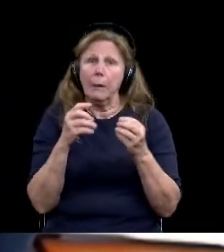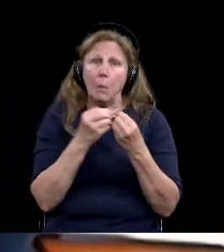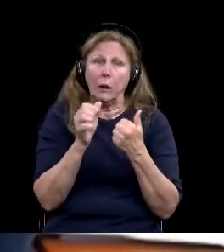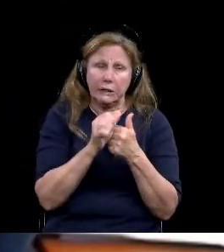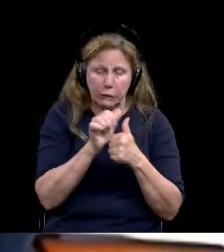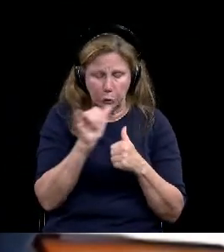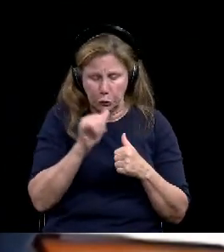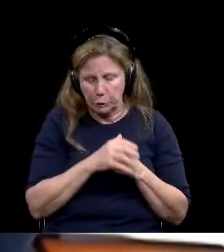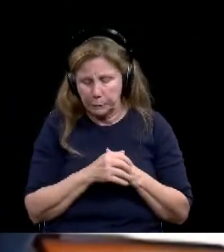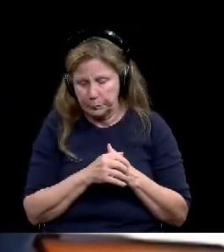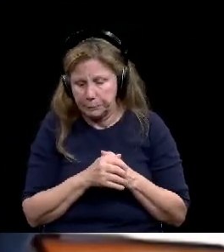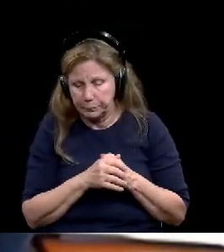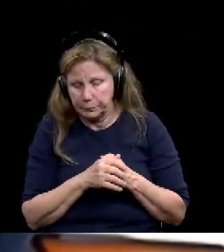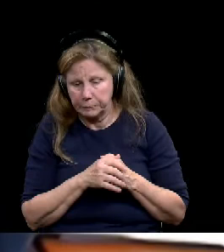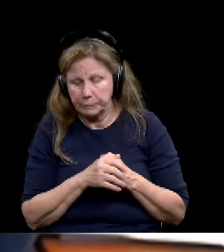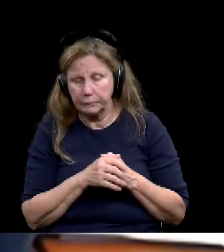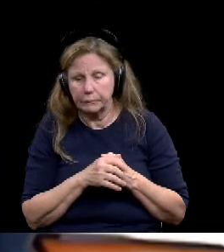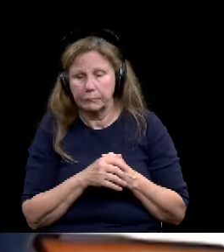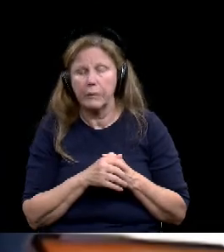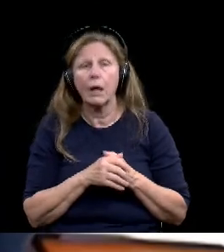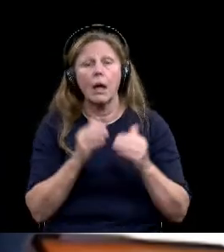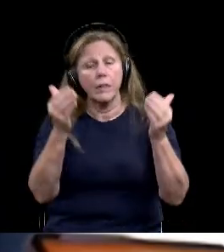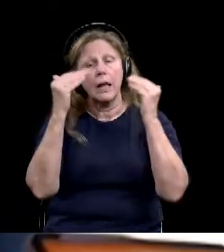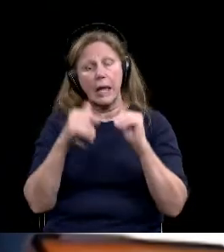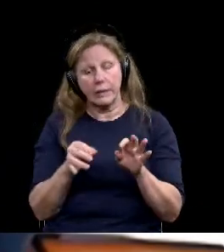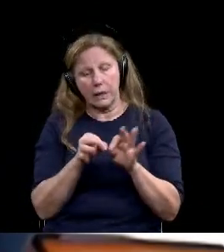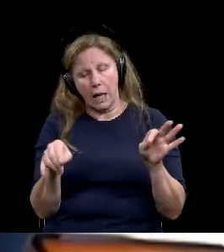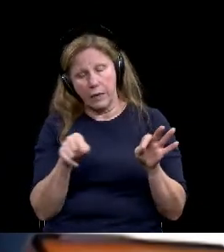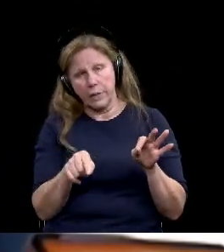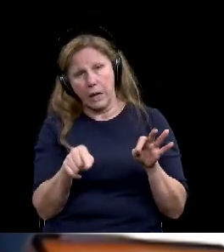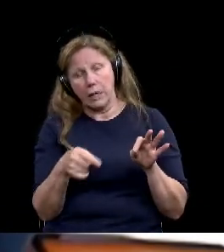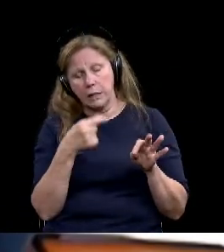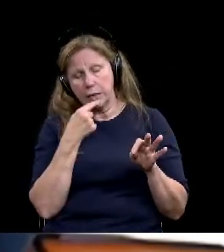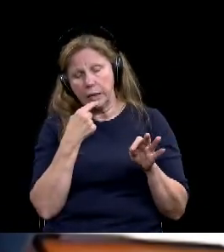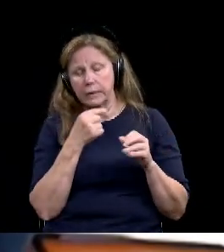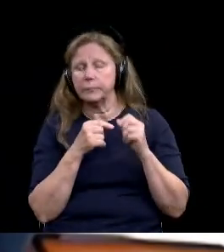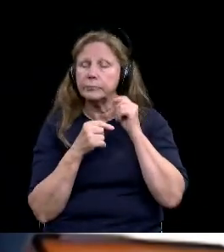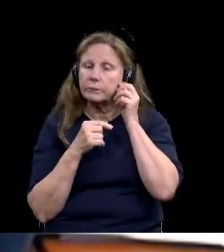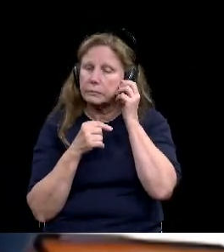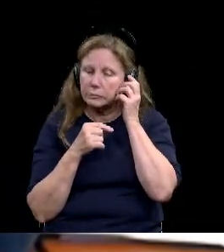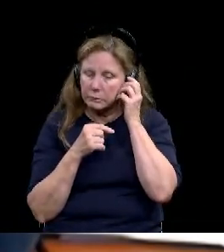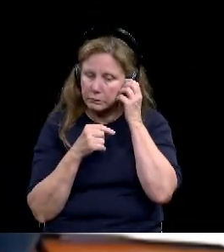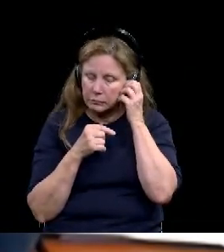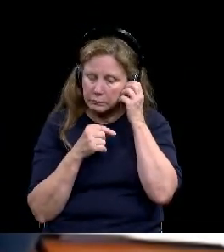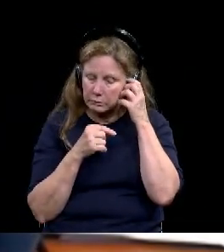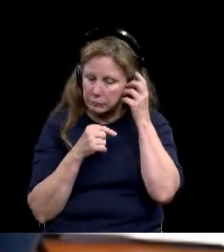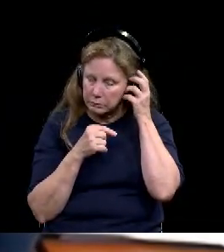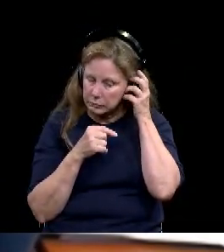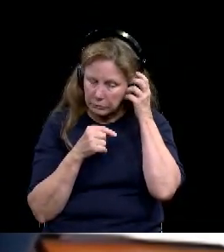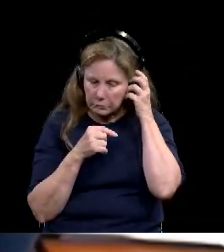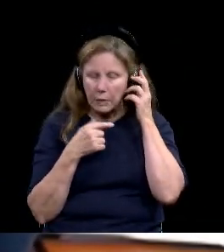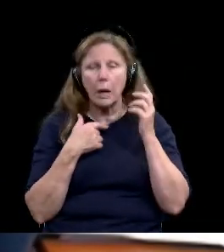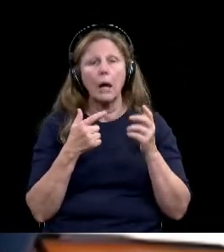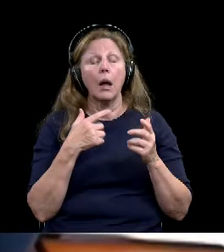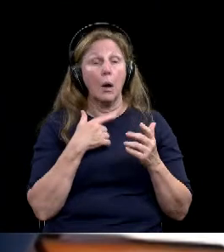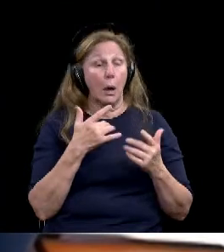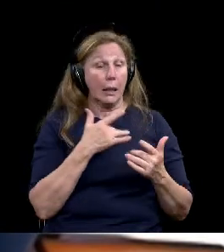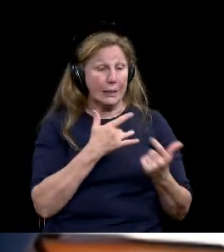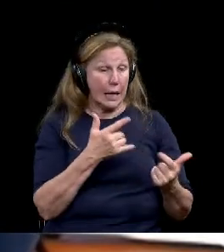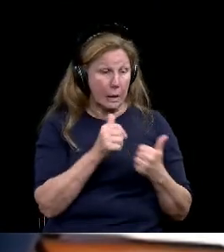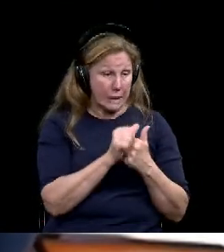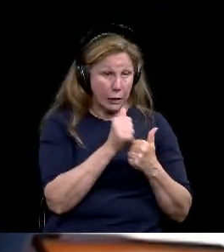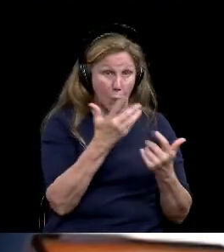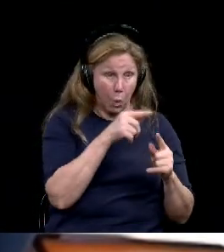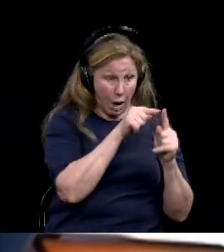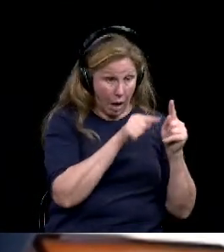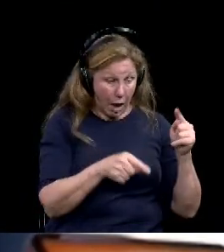activities that may be more risky. And the ones they particularly called out are activities where they're singing, shouting, physical exertion,